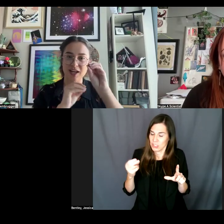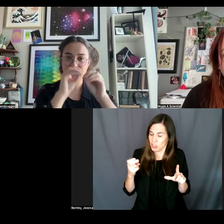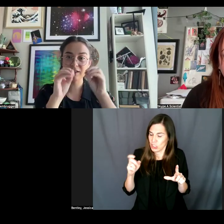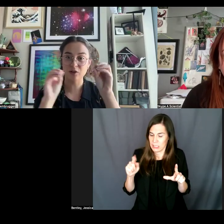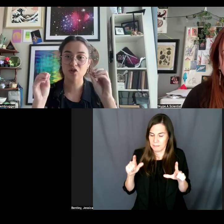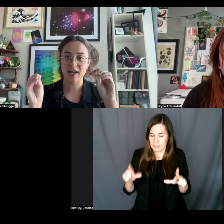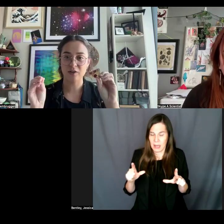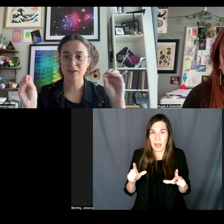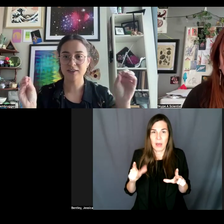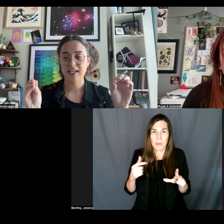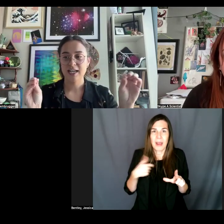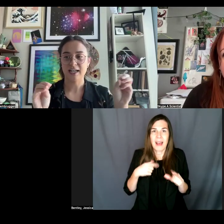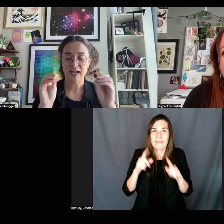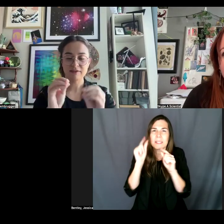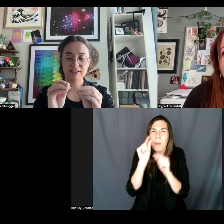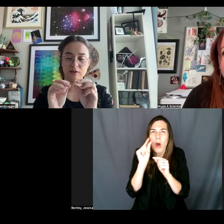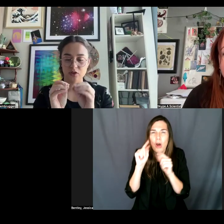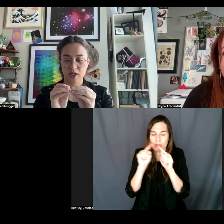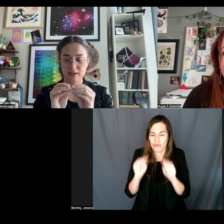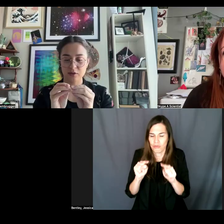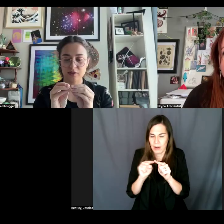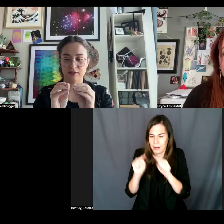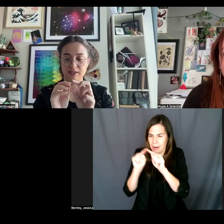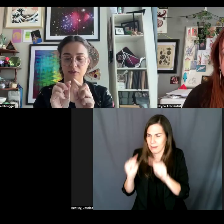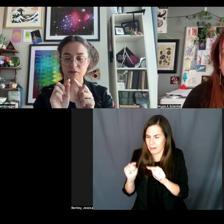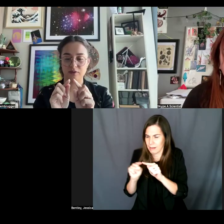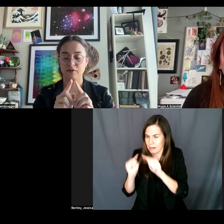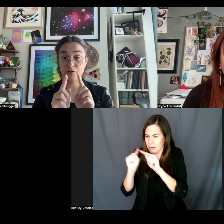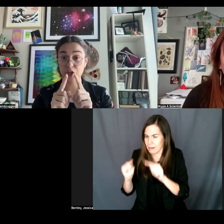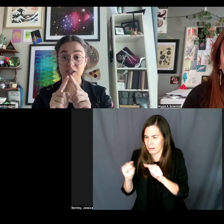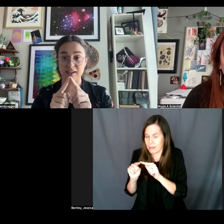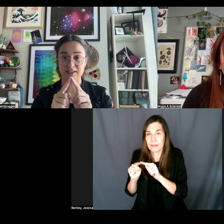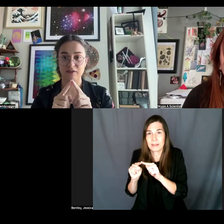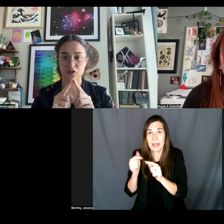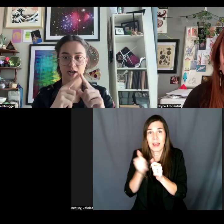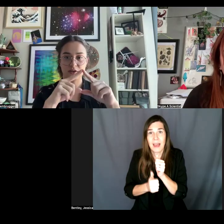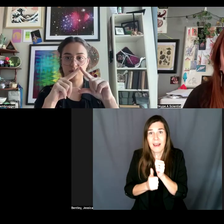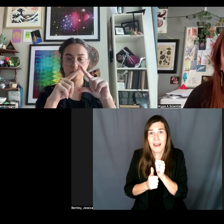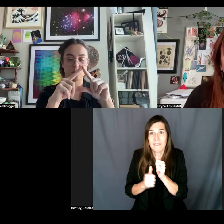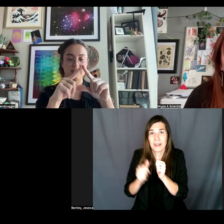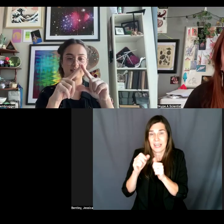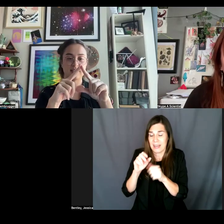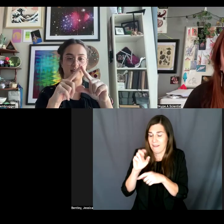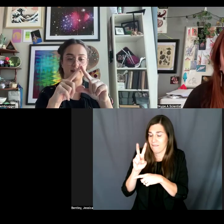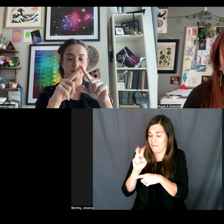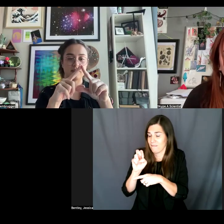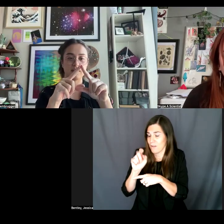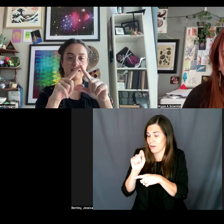into tiny little triangles. And every single triangle, every single vertex of the triangle